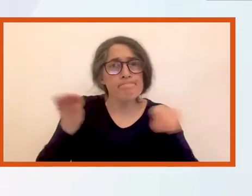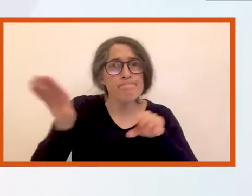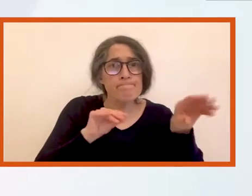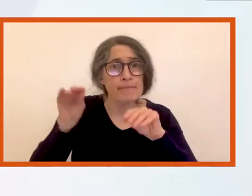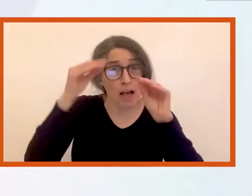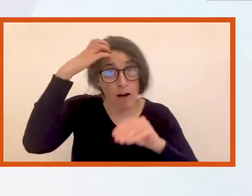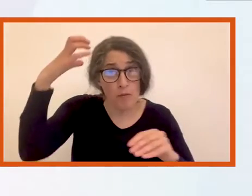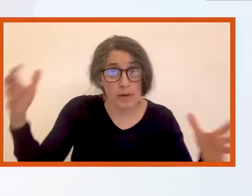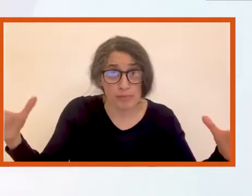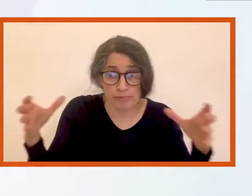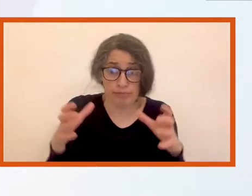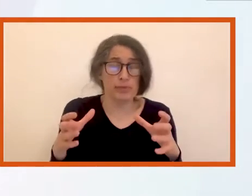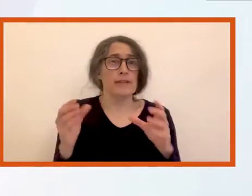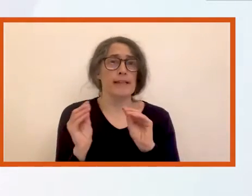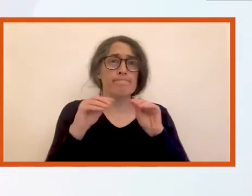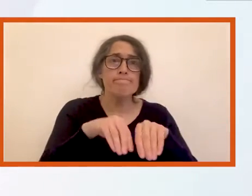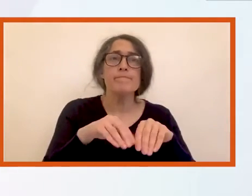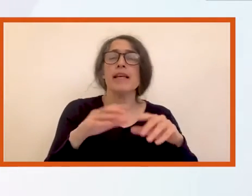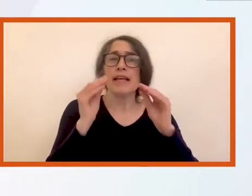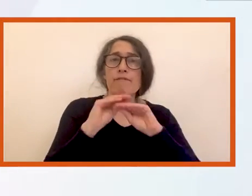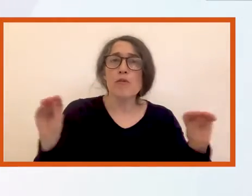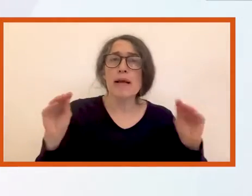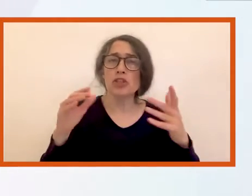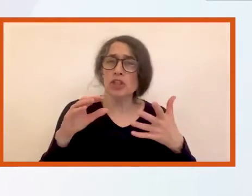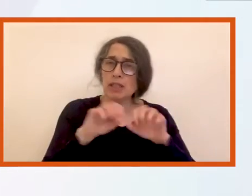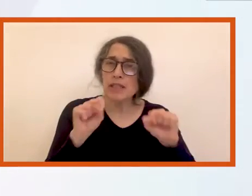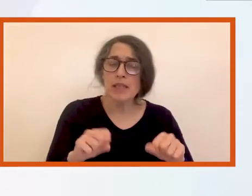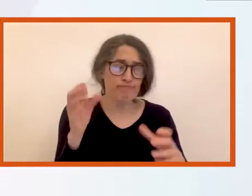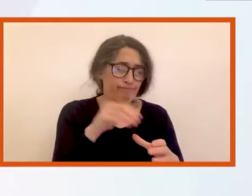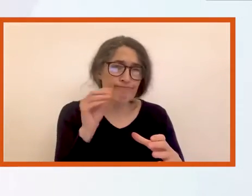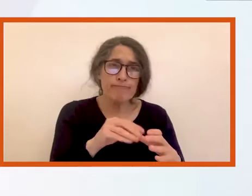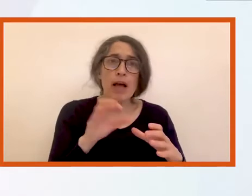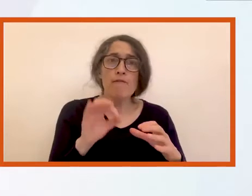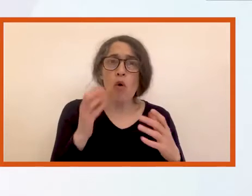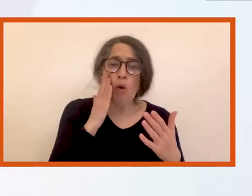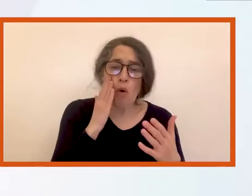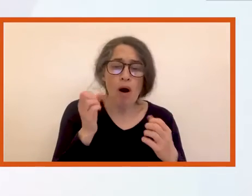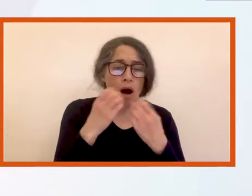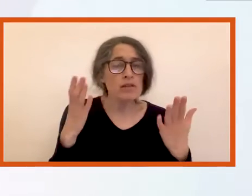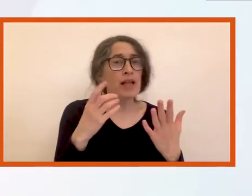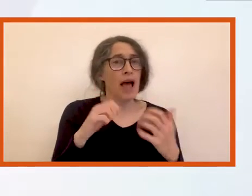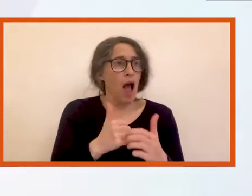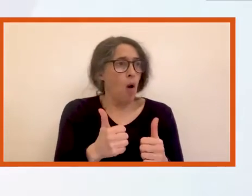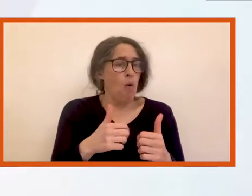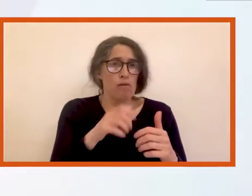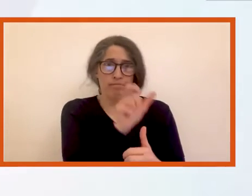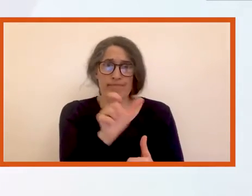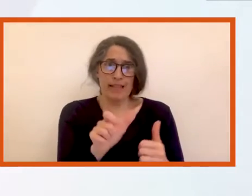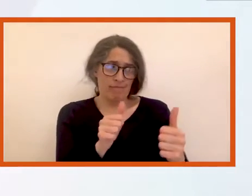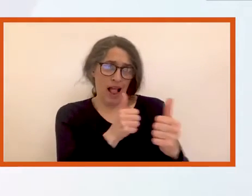support needs and the barrier they face. And those assessments need to be connected to information system that will